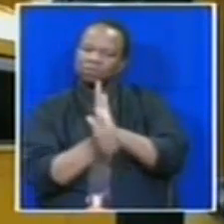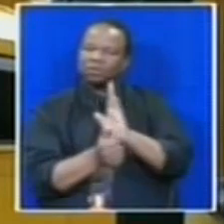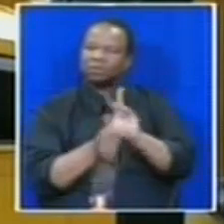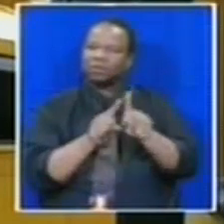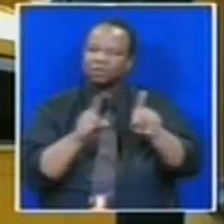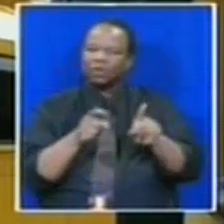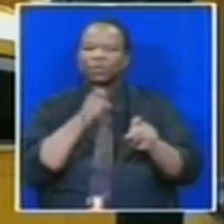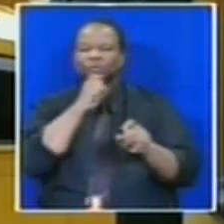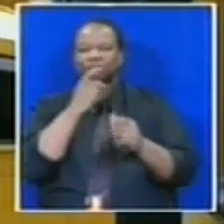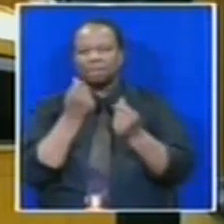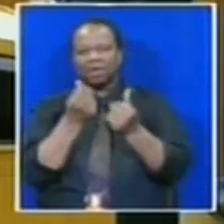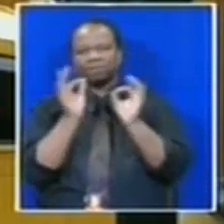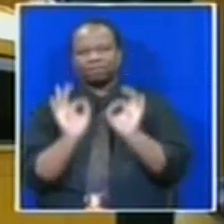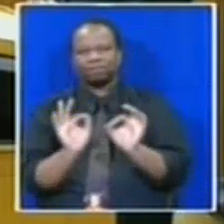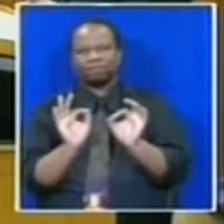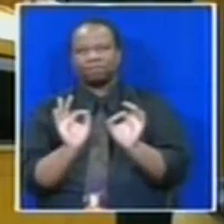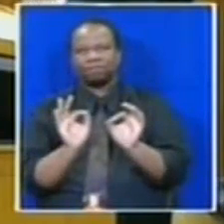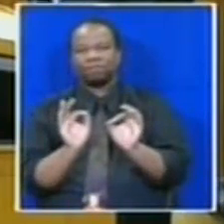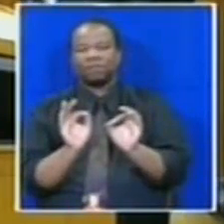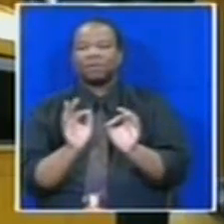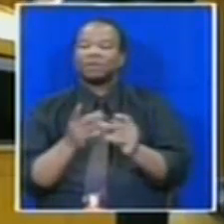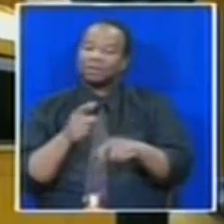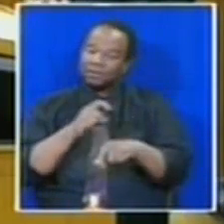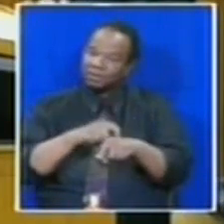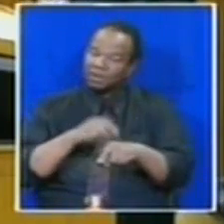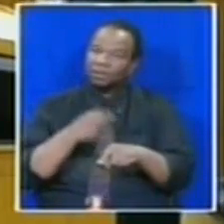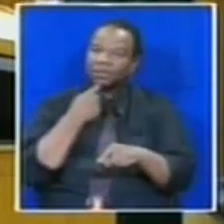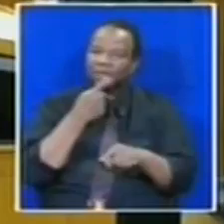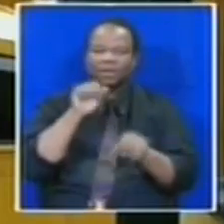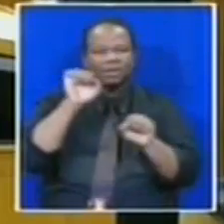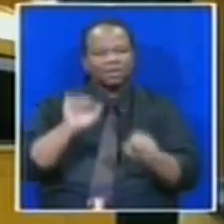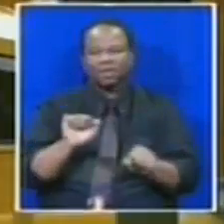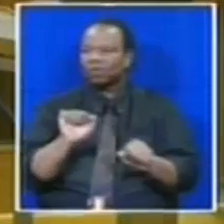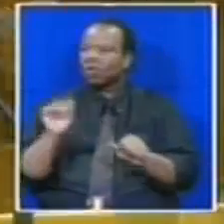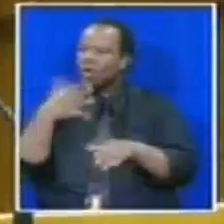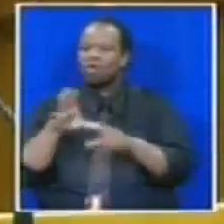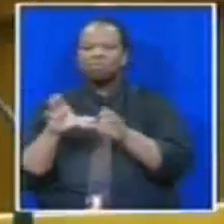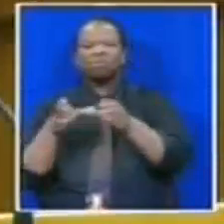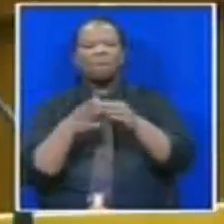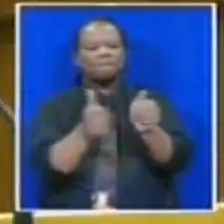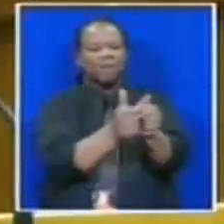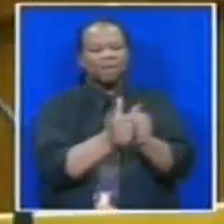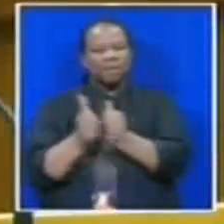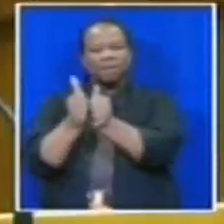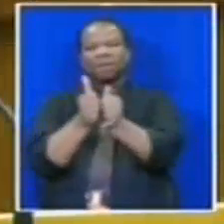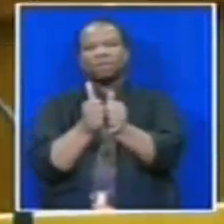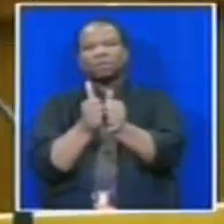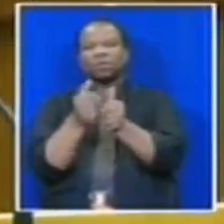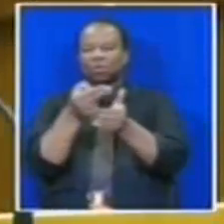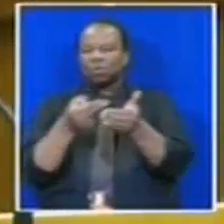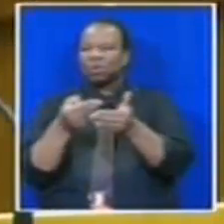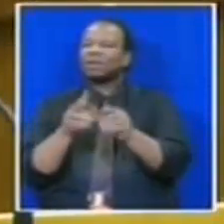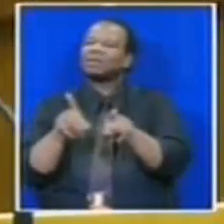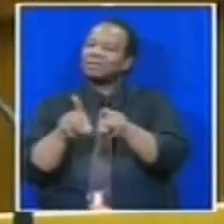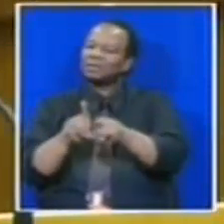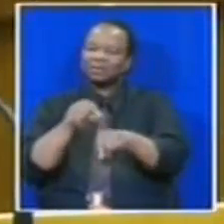money. It is time to reconfirm this social contract. It is time to rebuild the trust